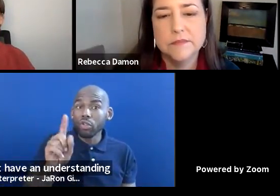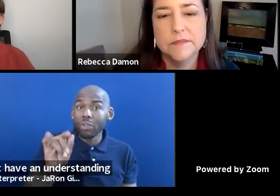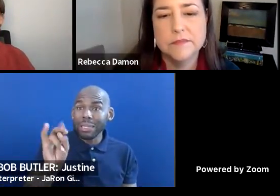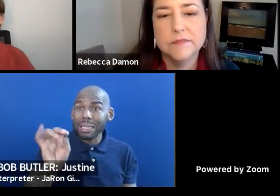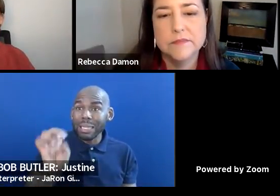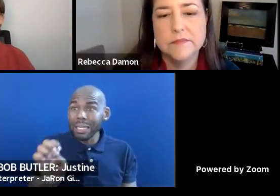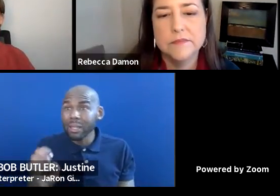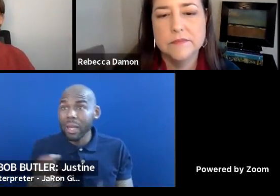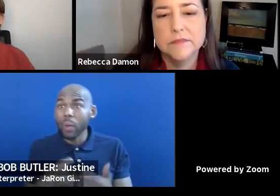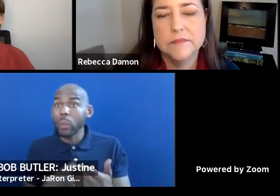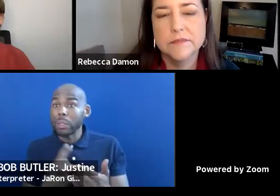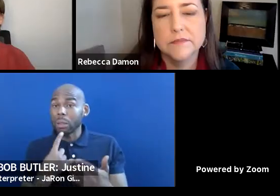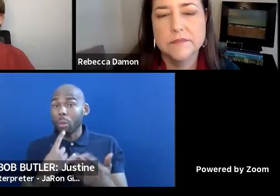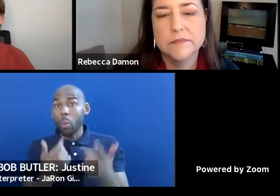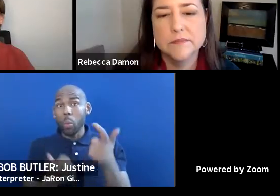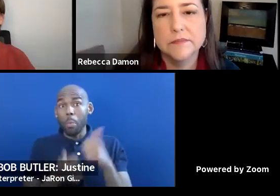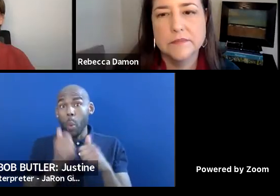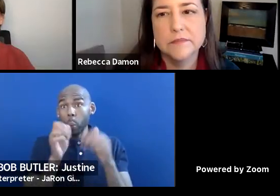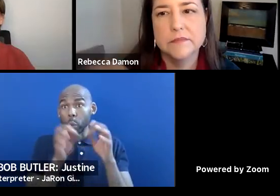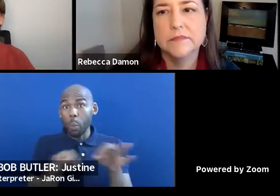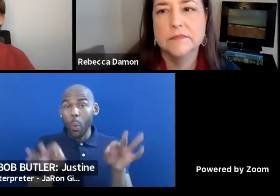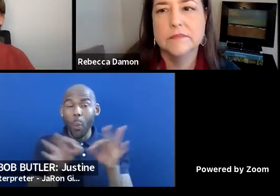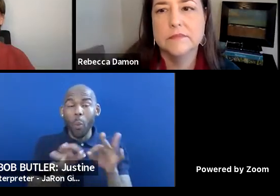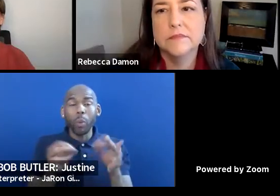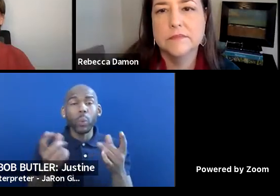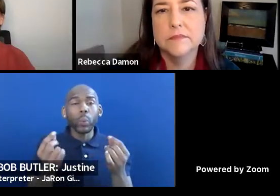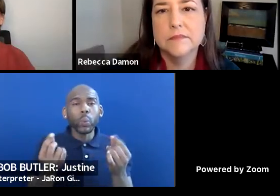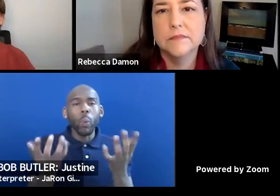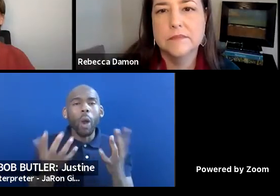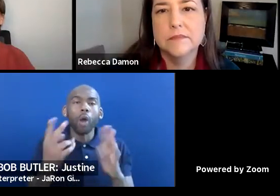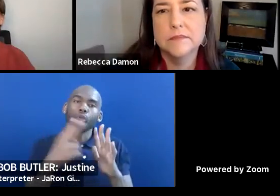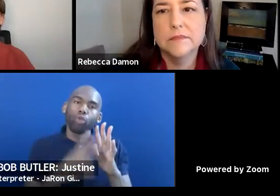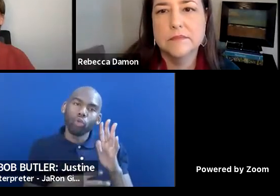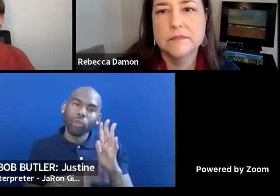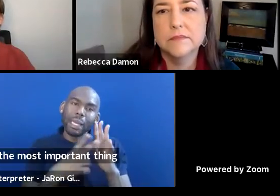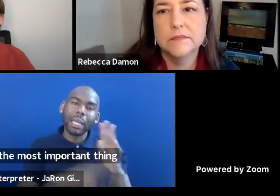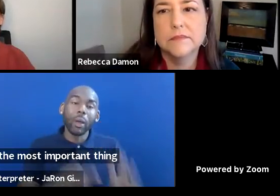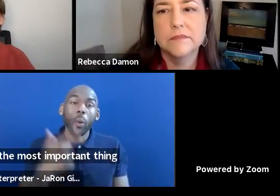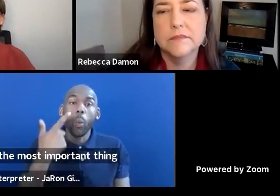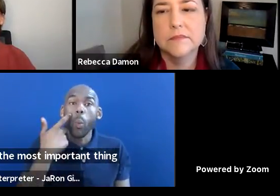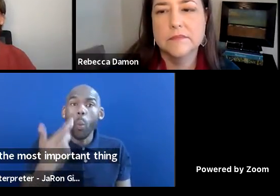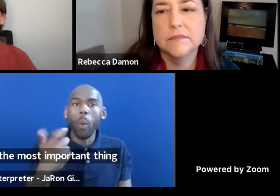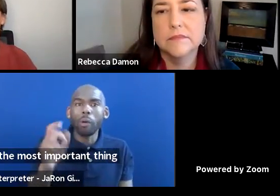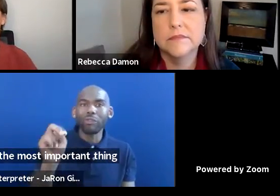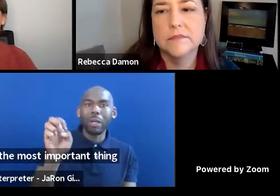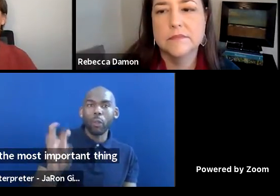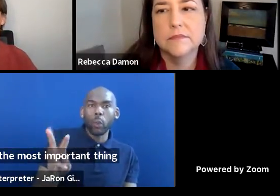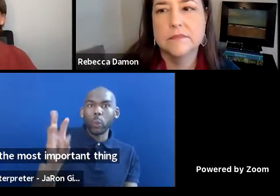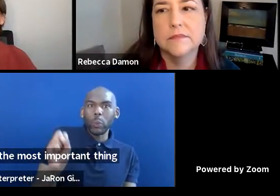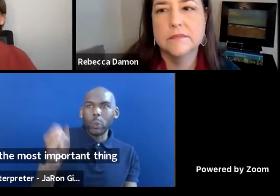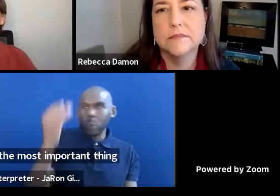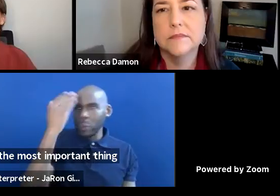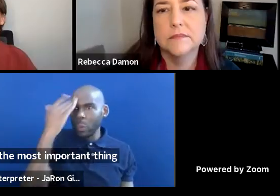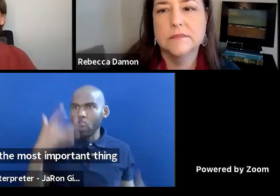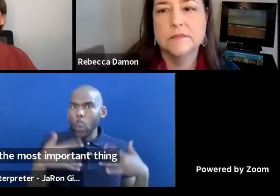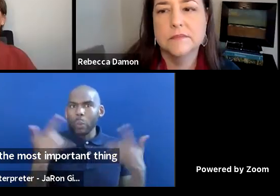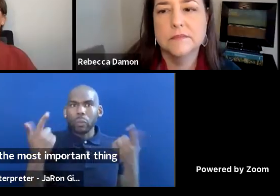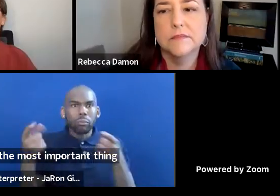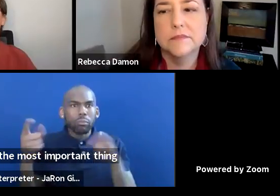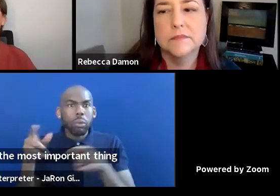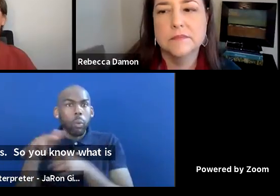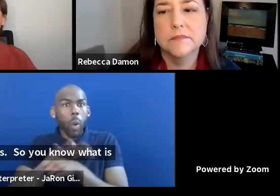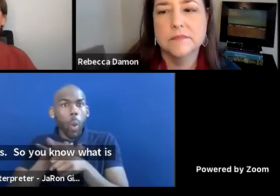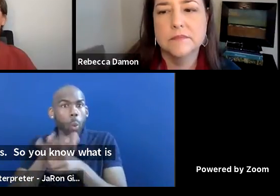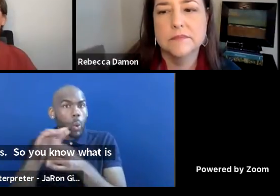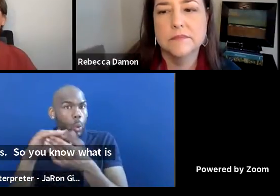I would say the most important thing is to be reading and watching the news so you know what's going on, not only in your local community,